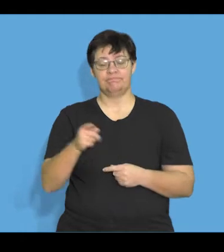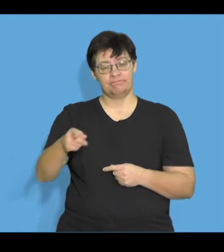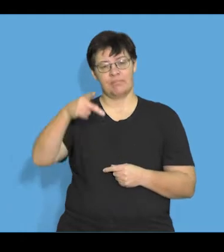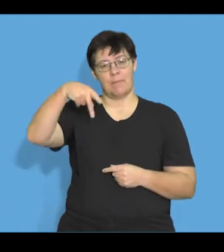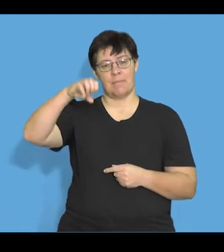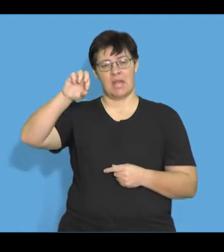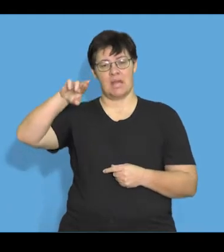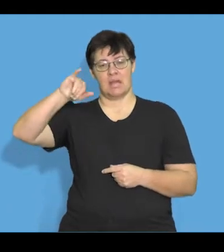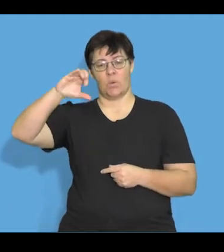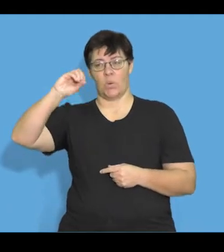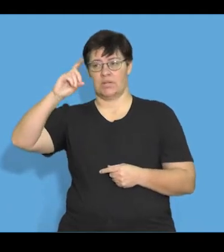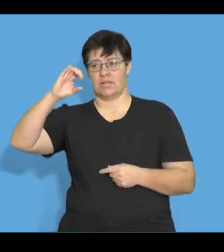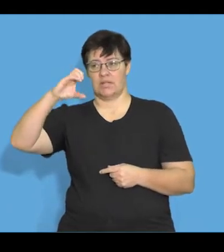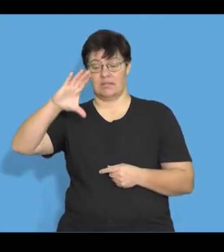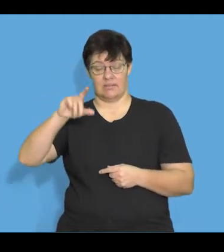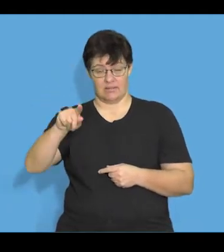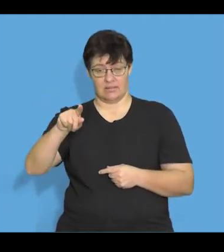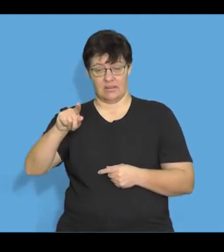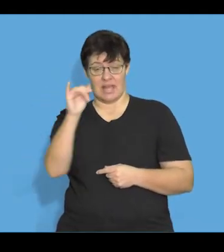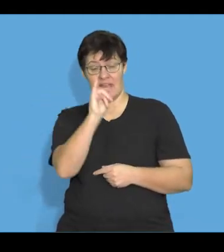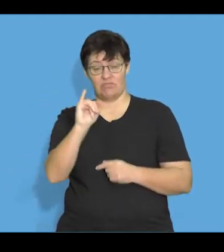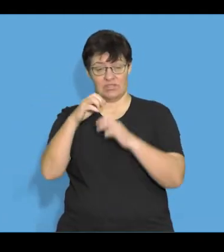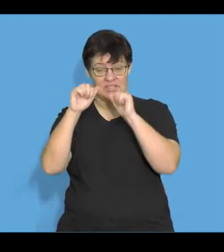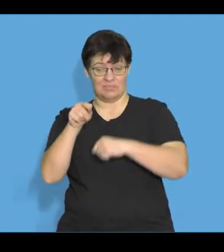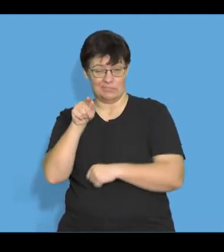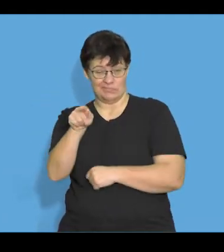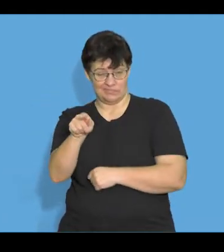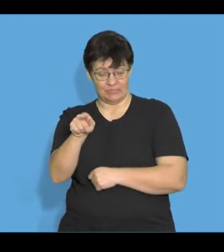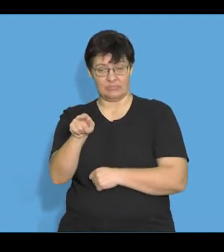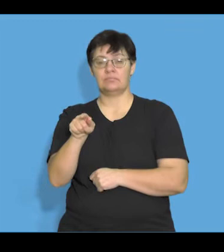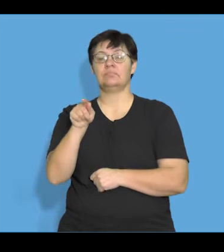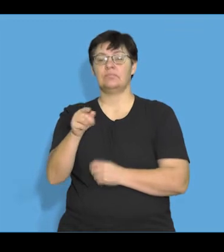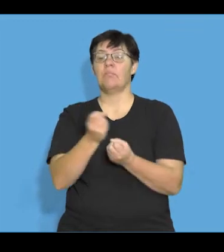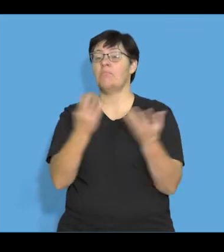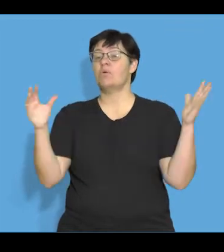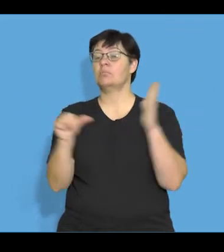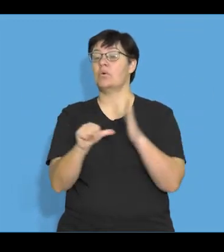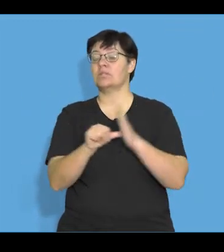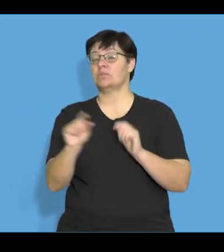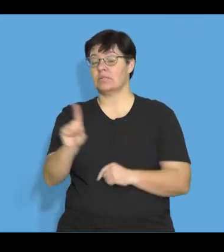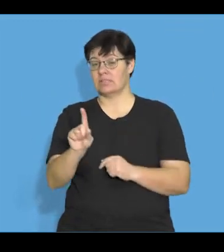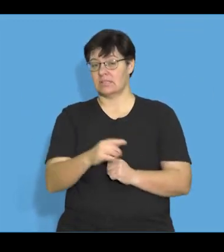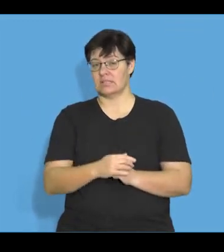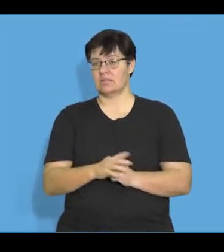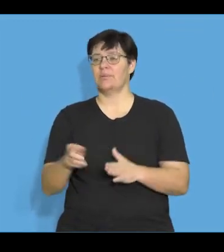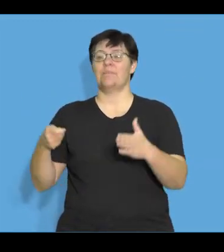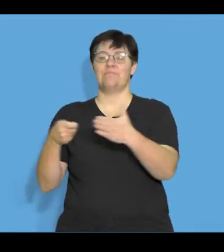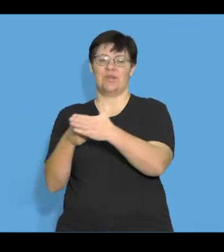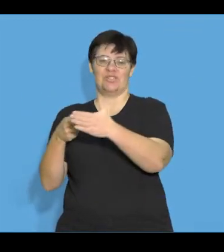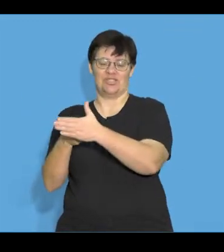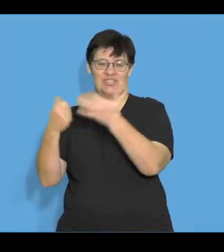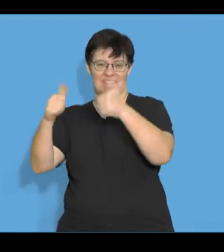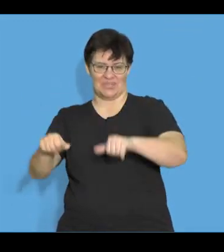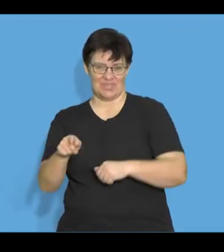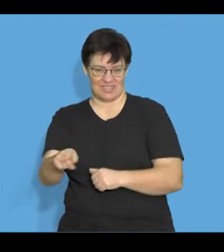periodic inventory system, the most important component of this will be your purchases